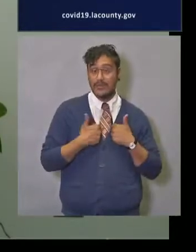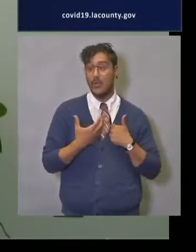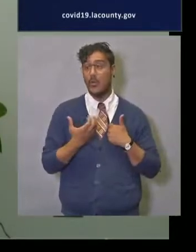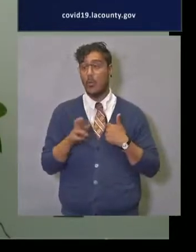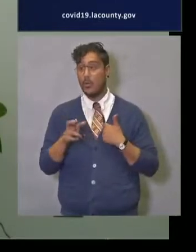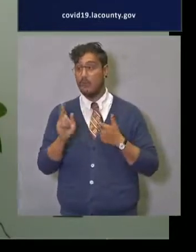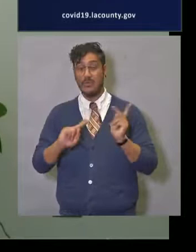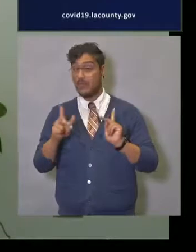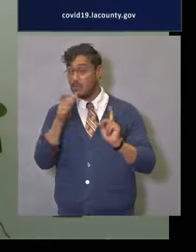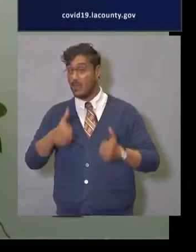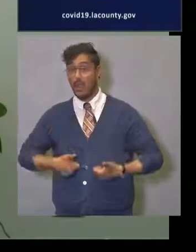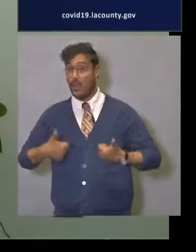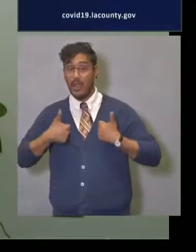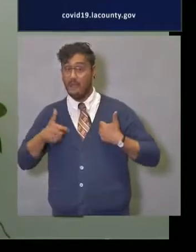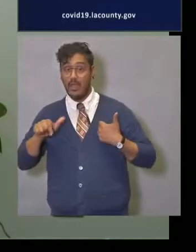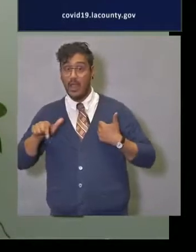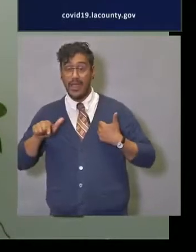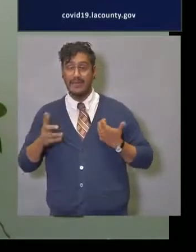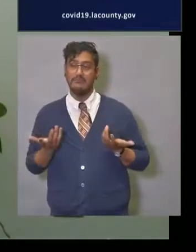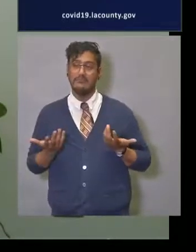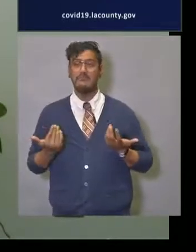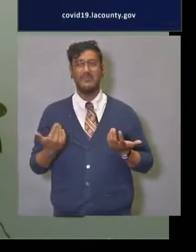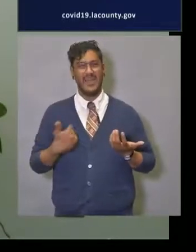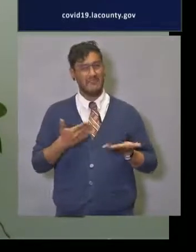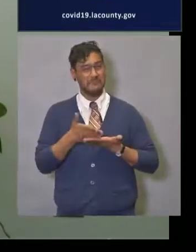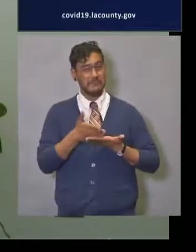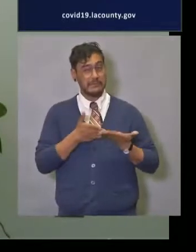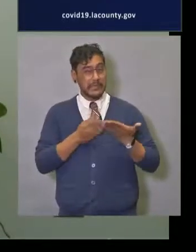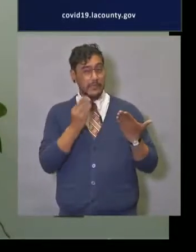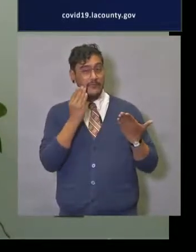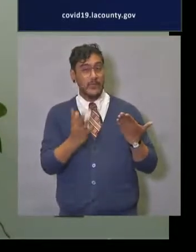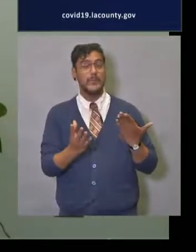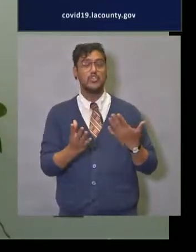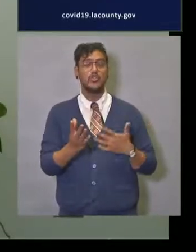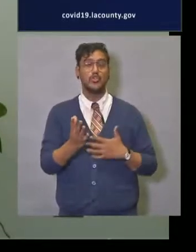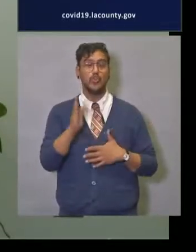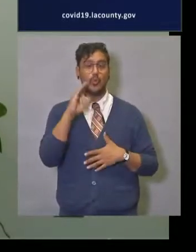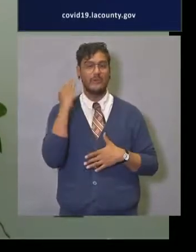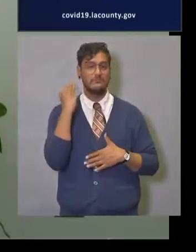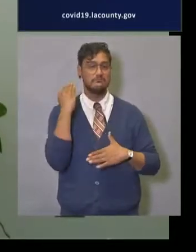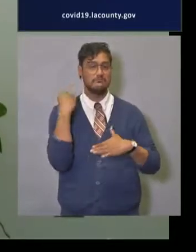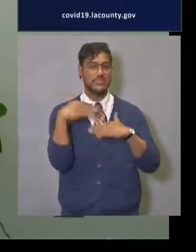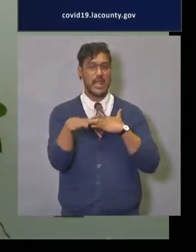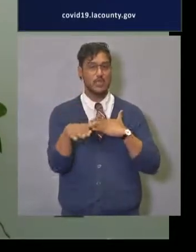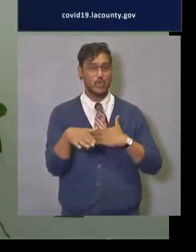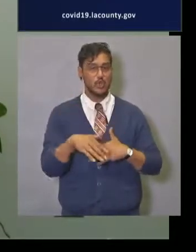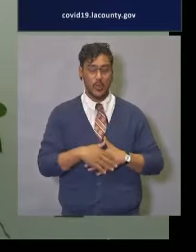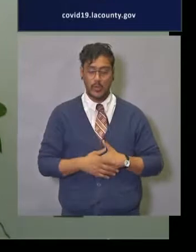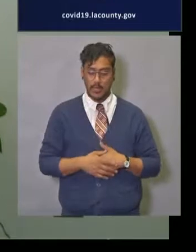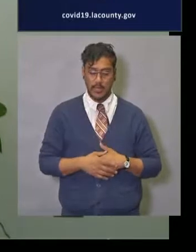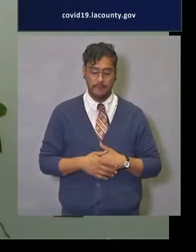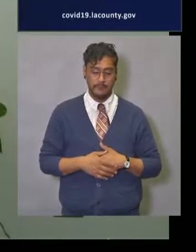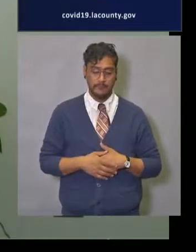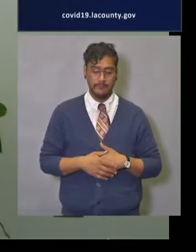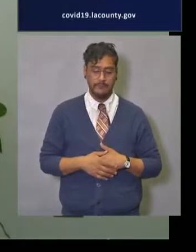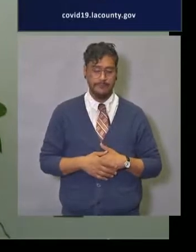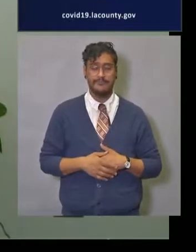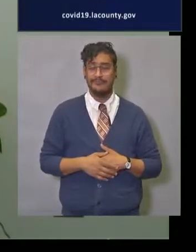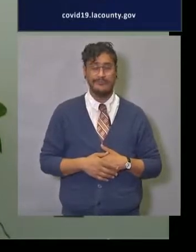we have some data on that. Happy to have somebody send that over to you. It really